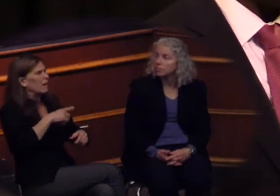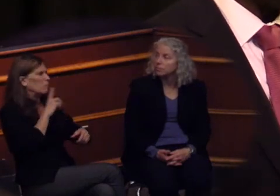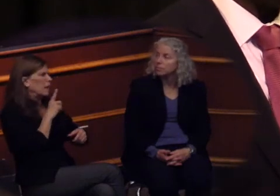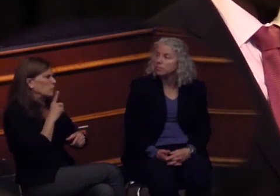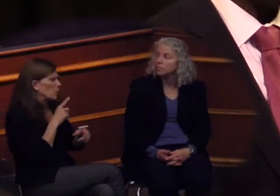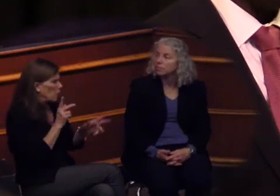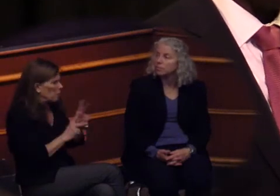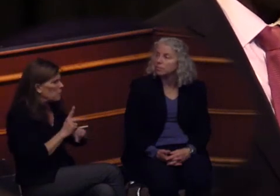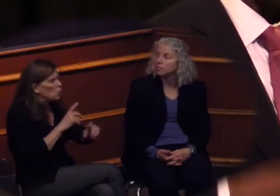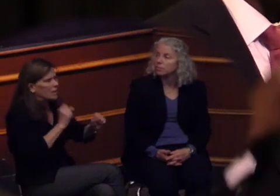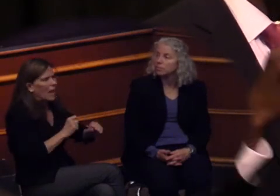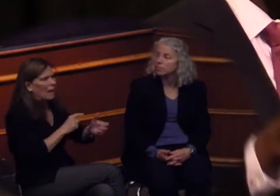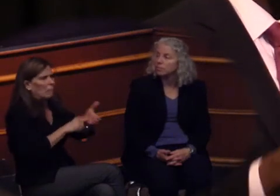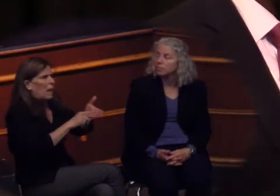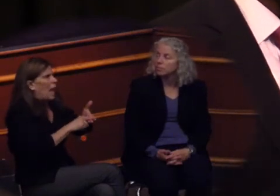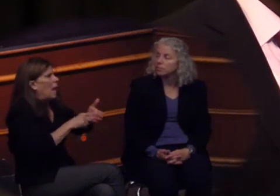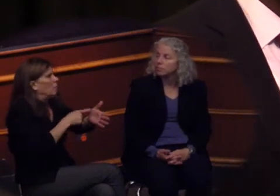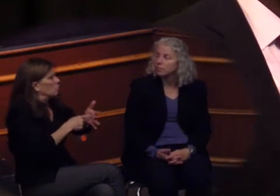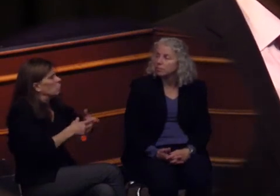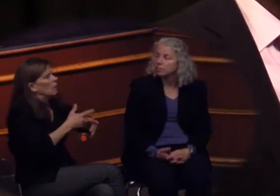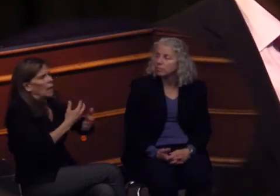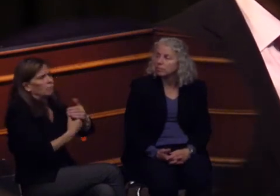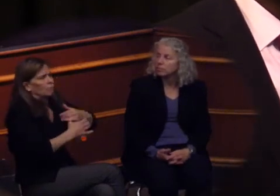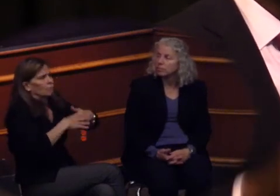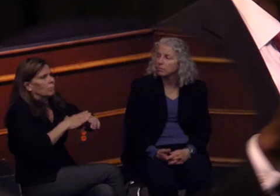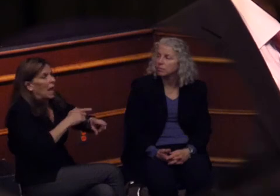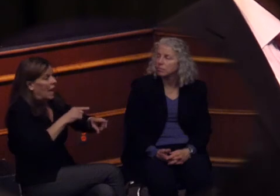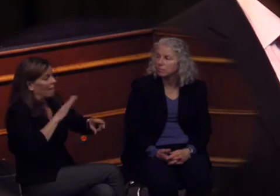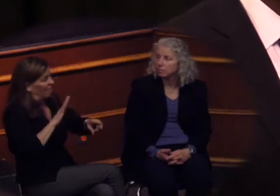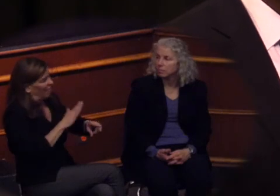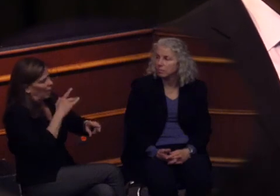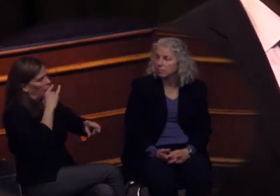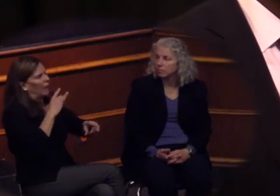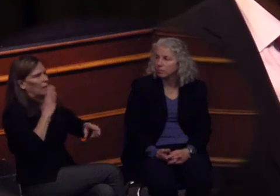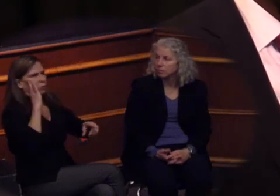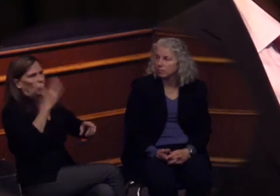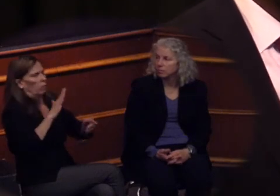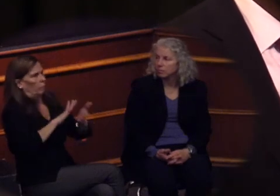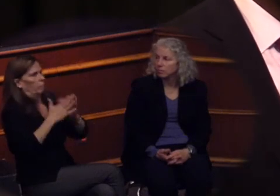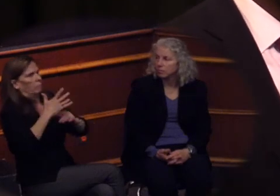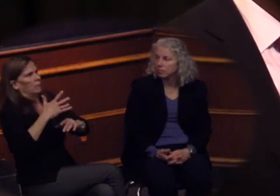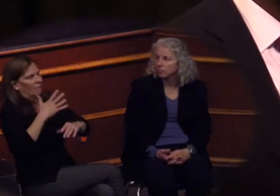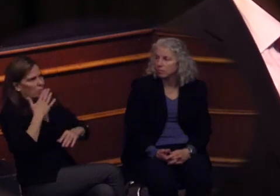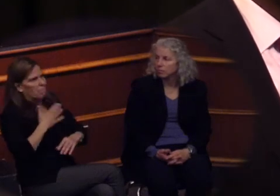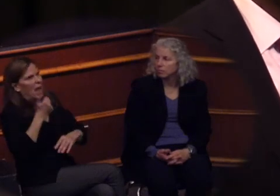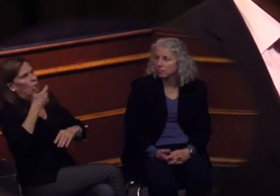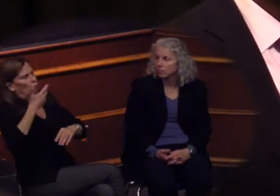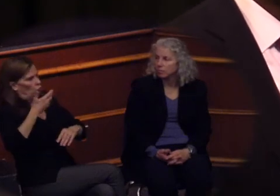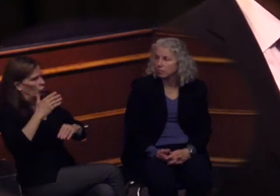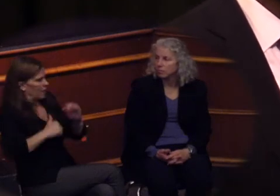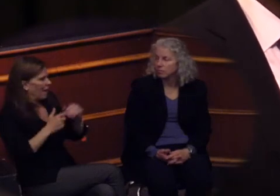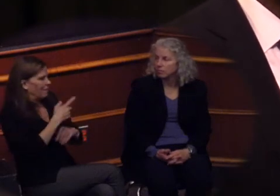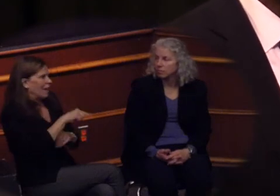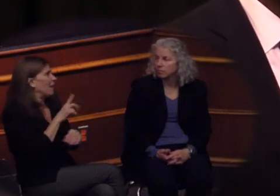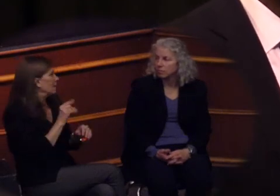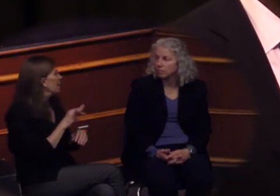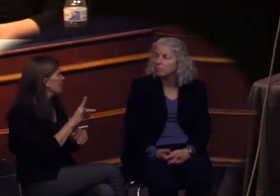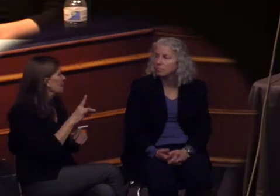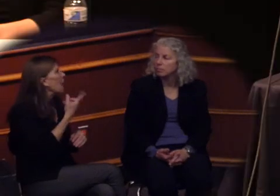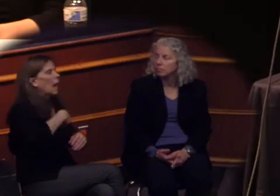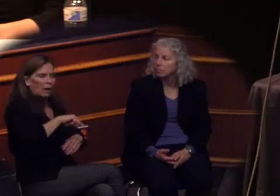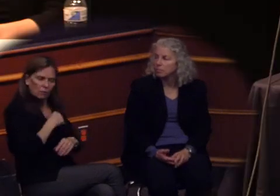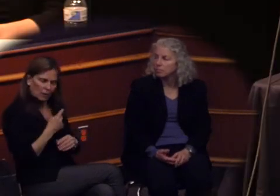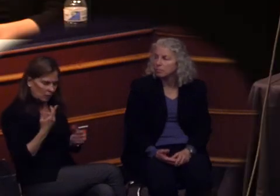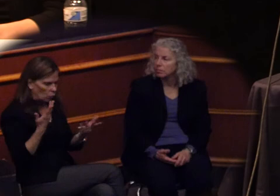meet in this Commonwealth and their kids do better than they did. And that's why I got into this race, addressing economic inequality. We can do it, folks.